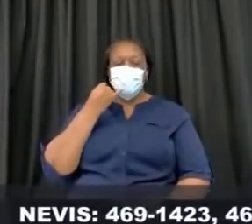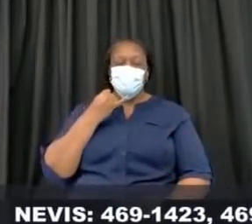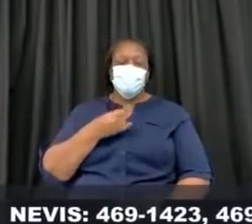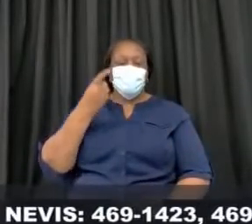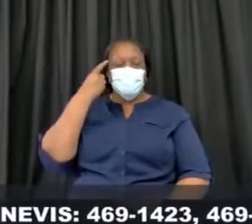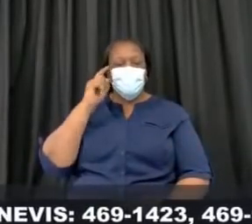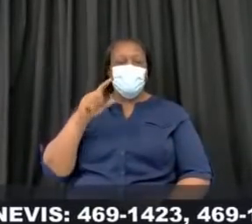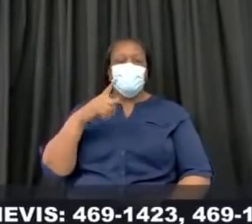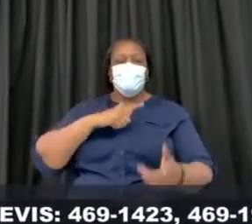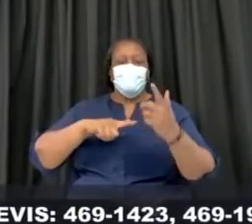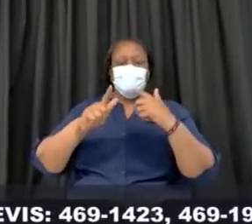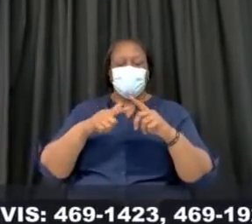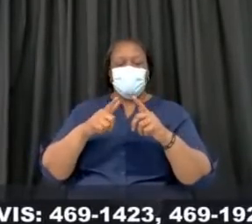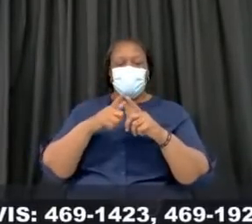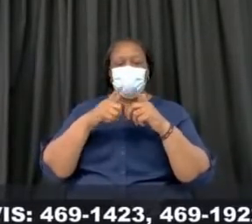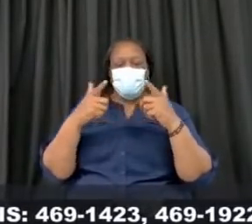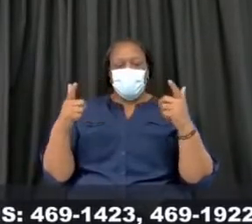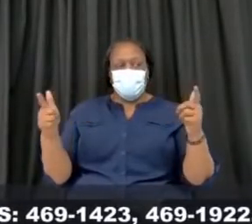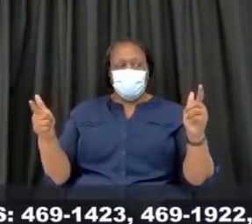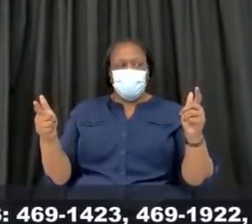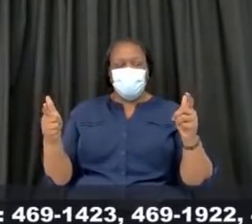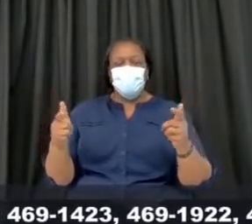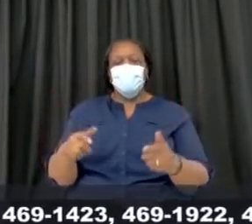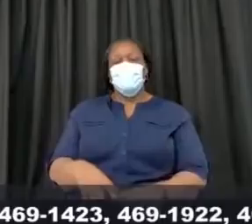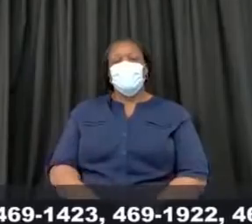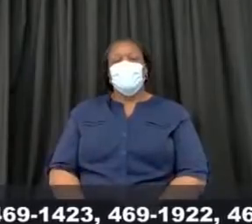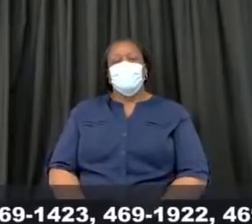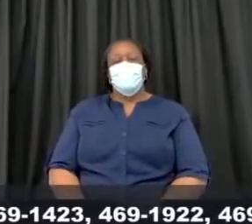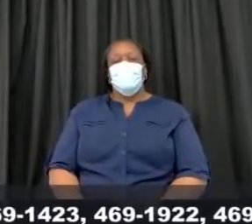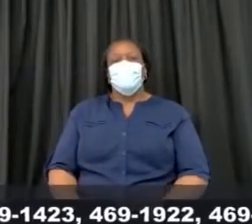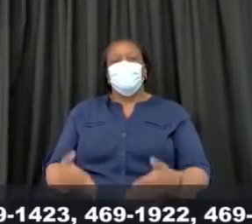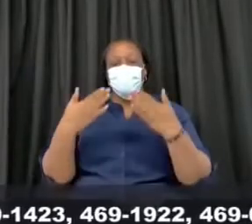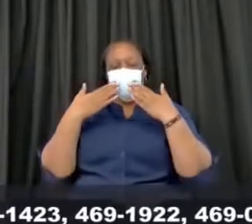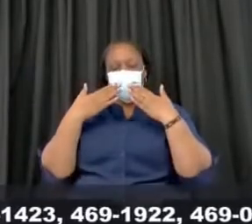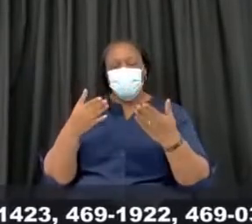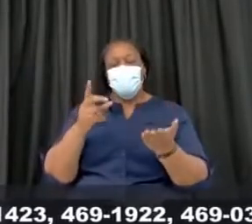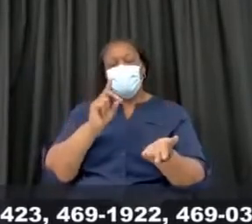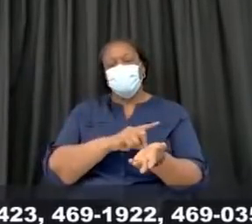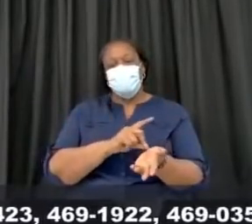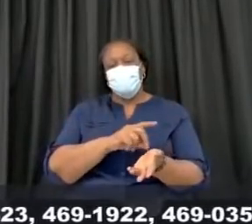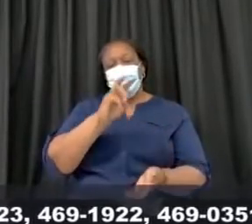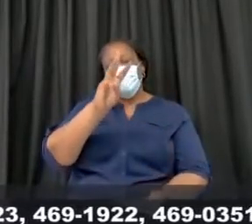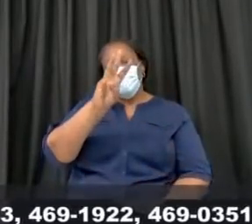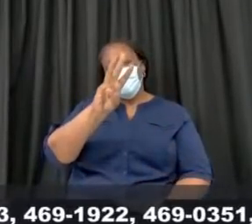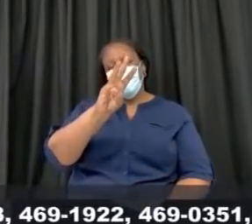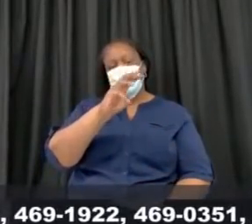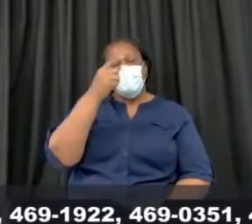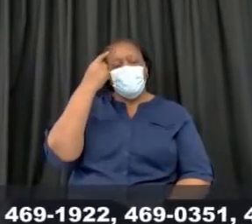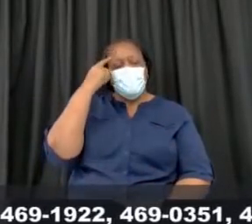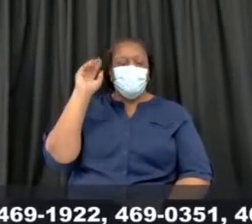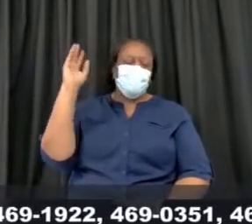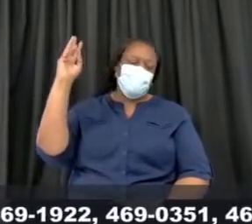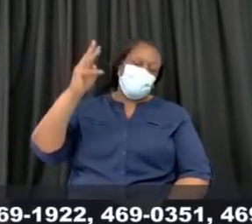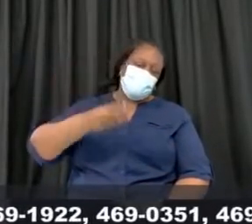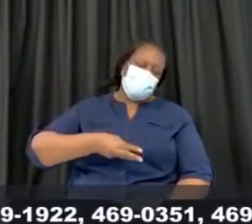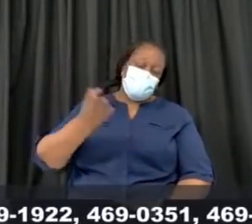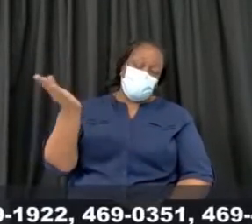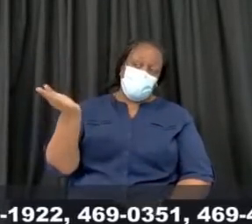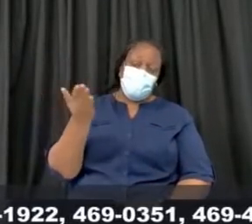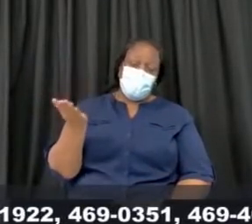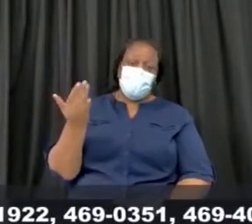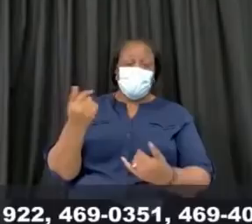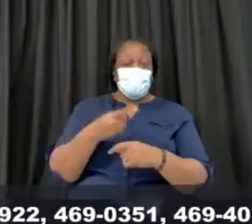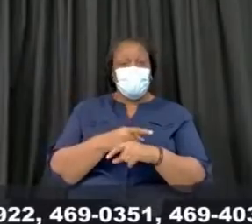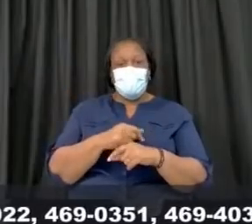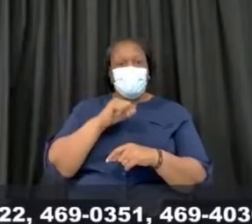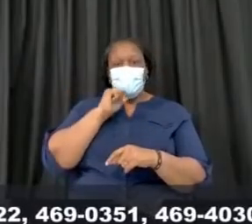faithful service of sign language. We thank Dr. Cameron Wilkinson and we welcome him back. Of course,